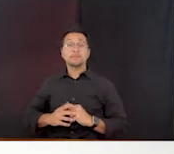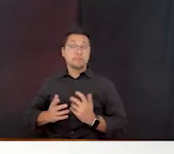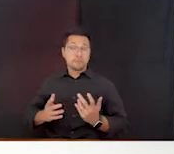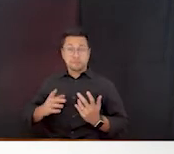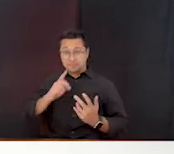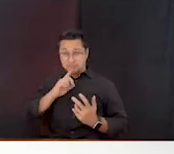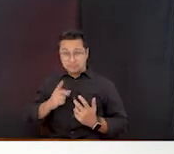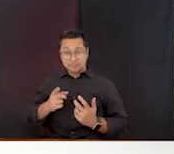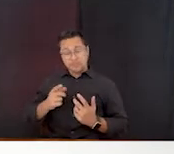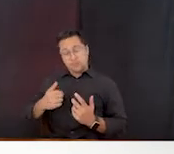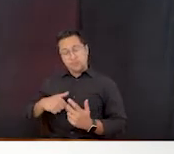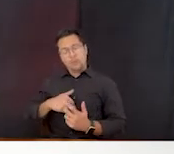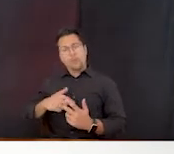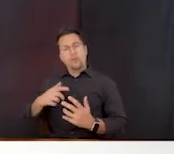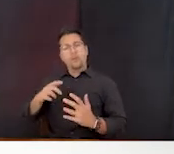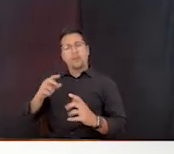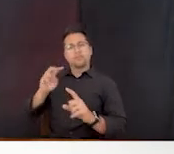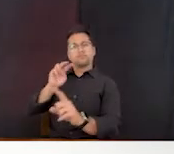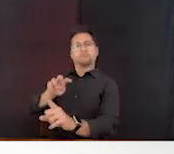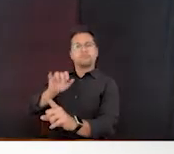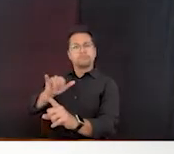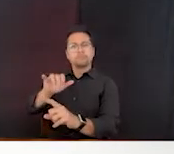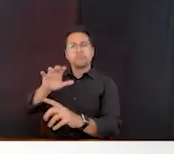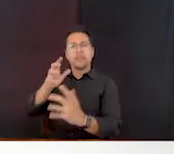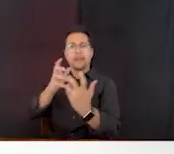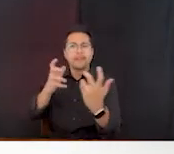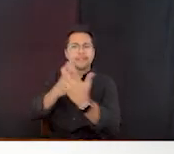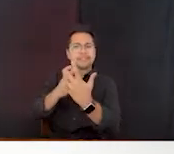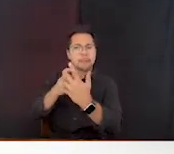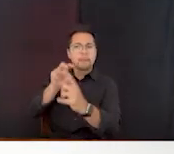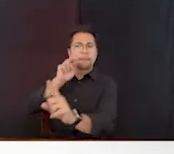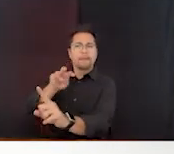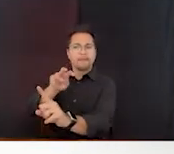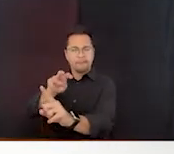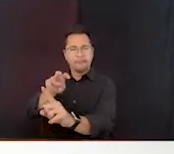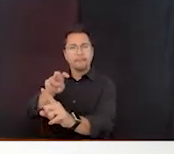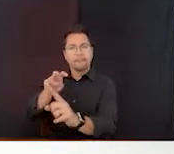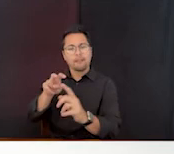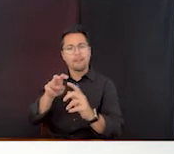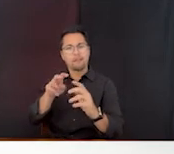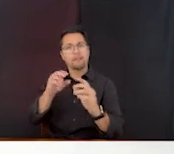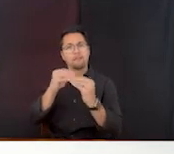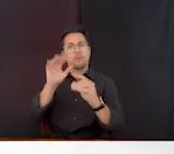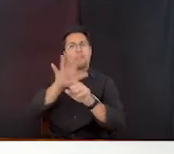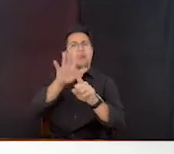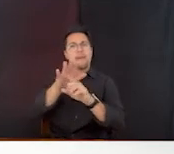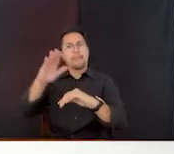people, as well as being face-to-face, spending more time alone.